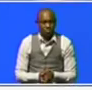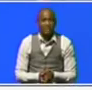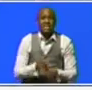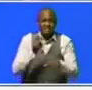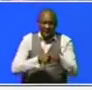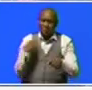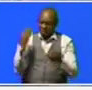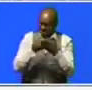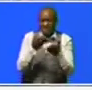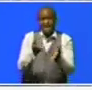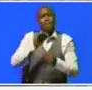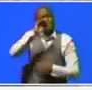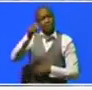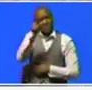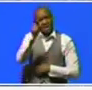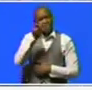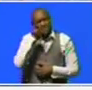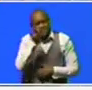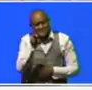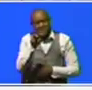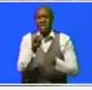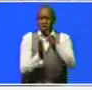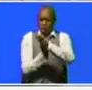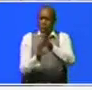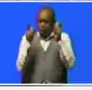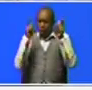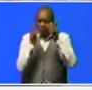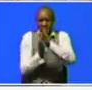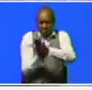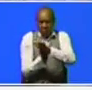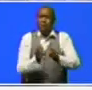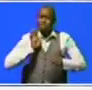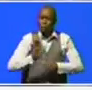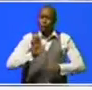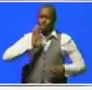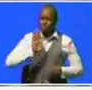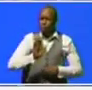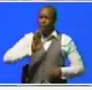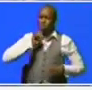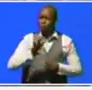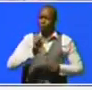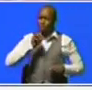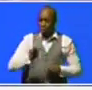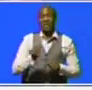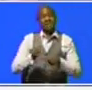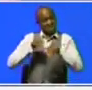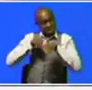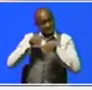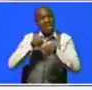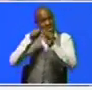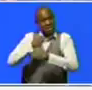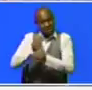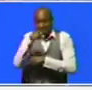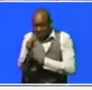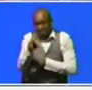Wakati nimefika hapo juu kwa mlima naona kuna transist imetoka pale juu nimepiga horn bio kabisa hii Nissan pia ilikuwa mbele yangu